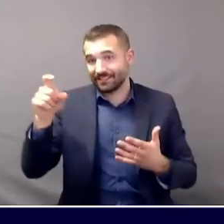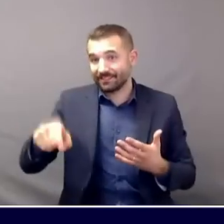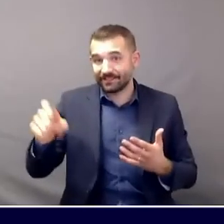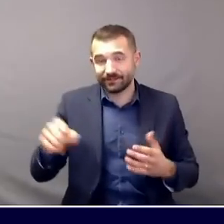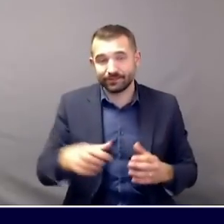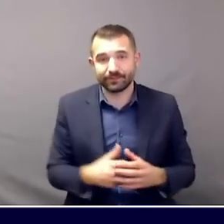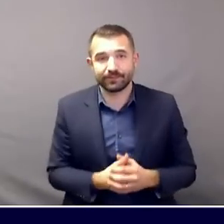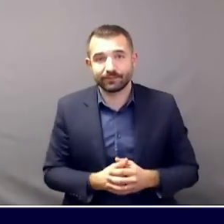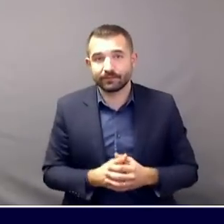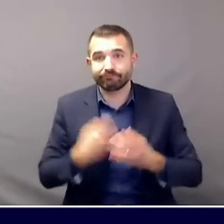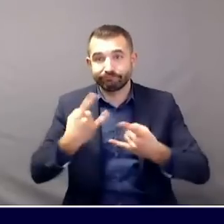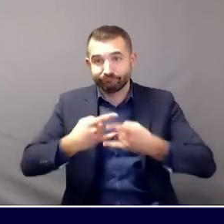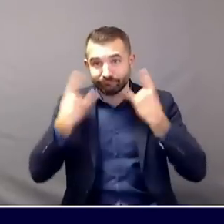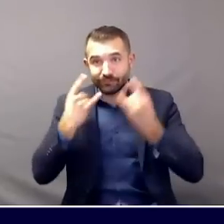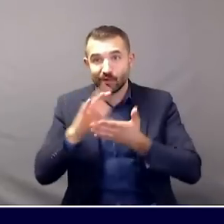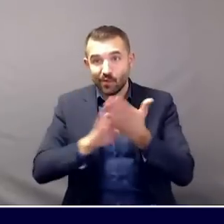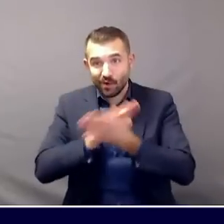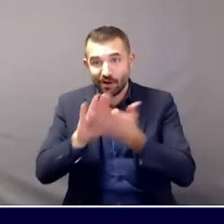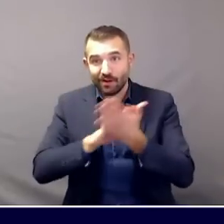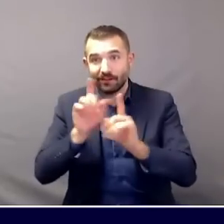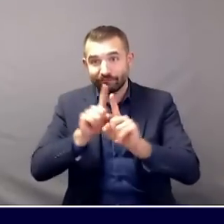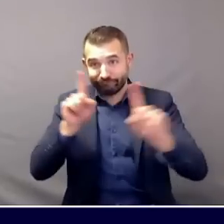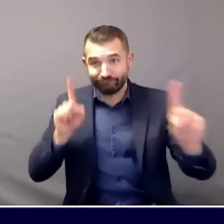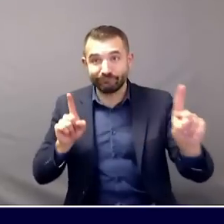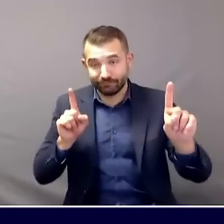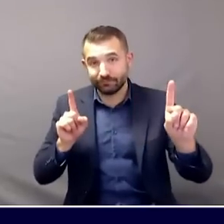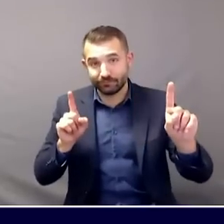keeping each other safe and healthy and alive.